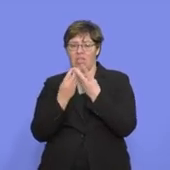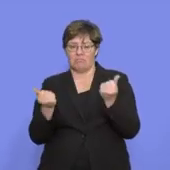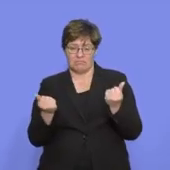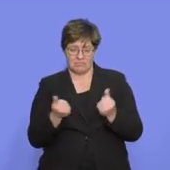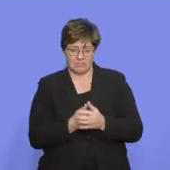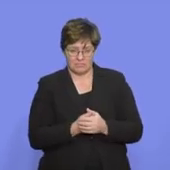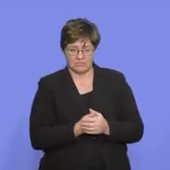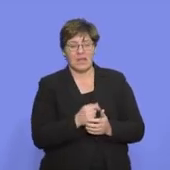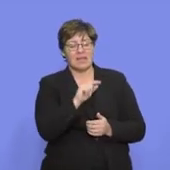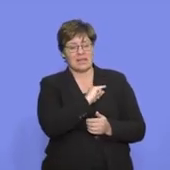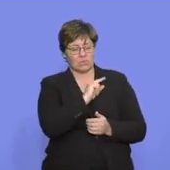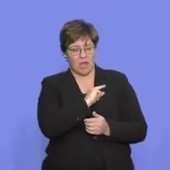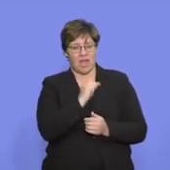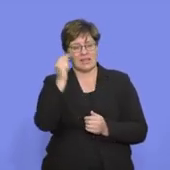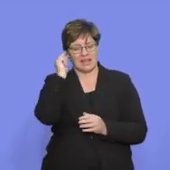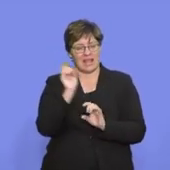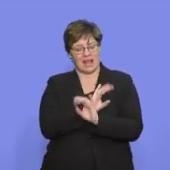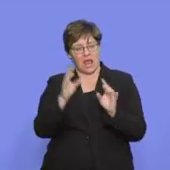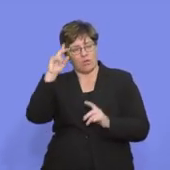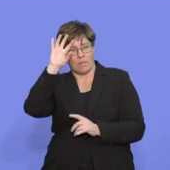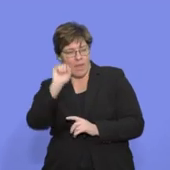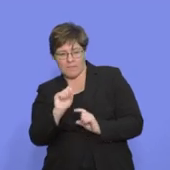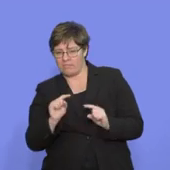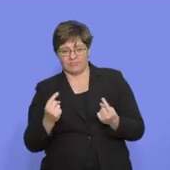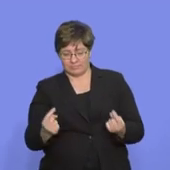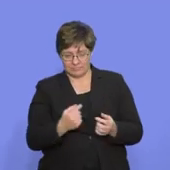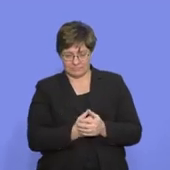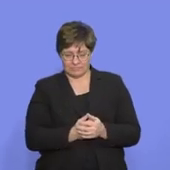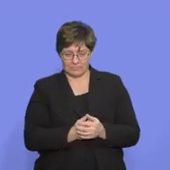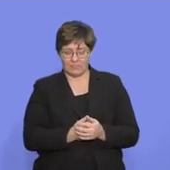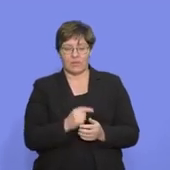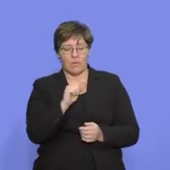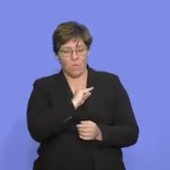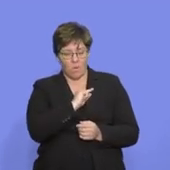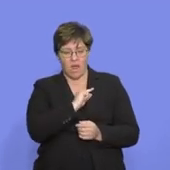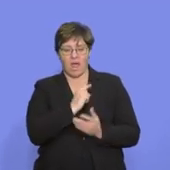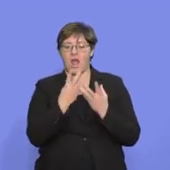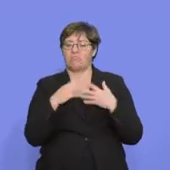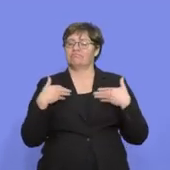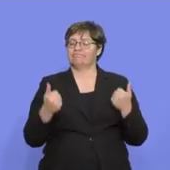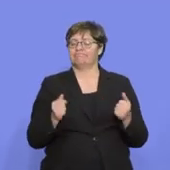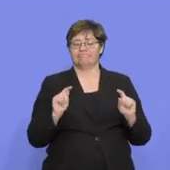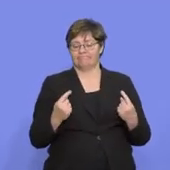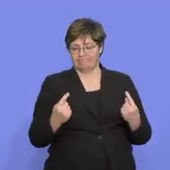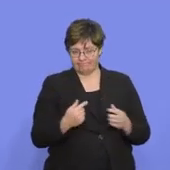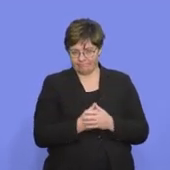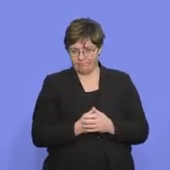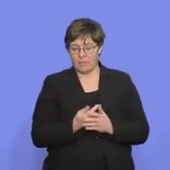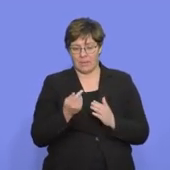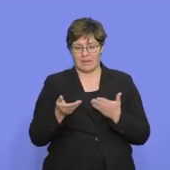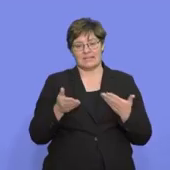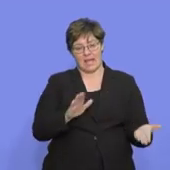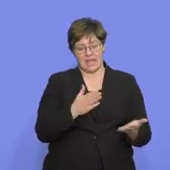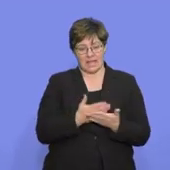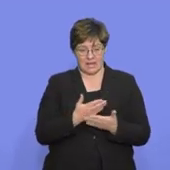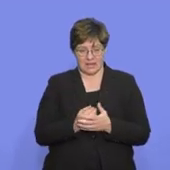can't think, remember, and so on. There's absolutely no cure. It leads to death, and they don't know